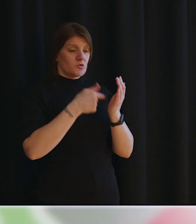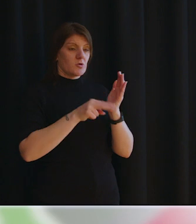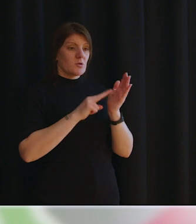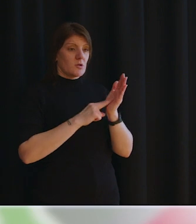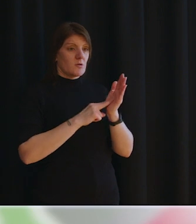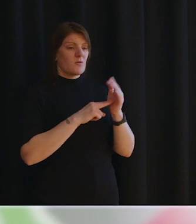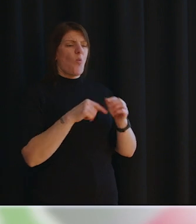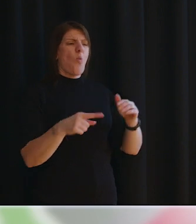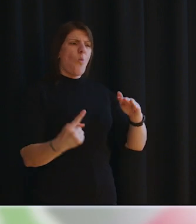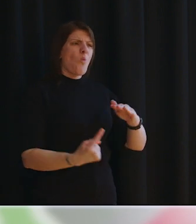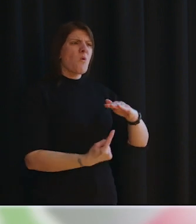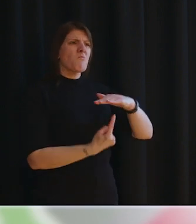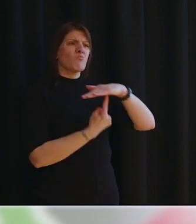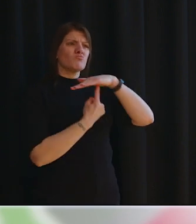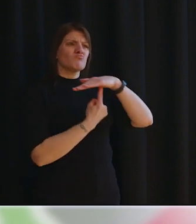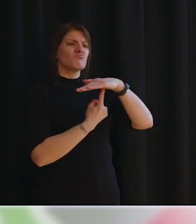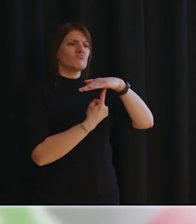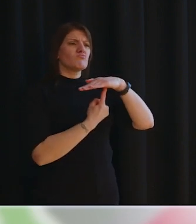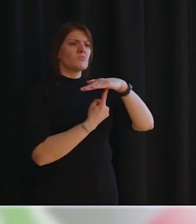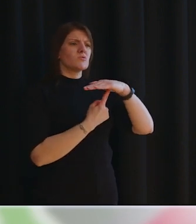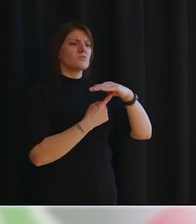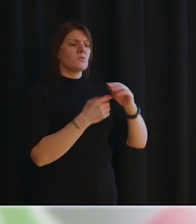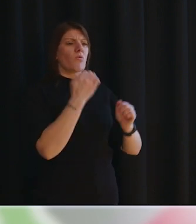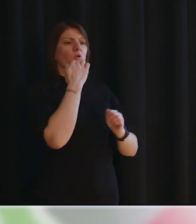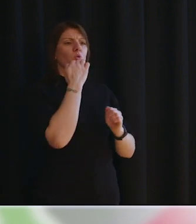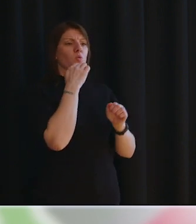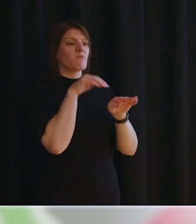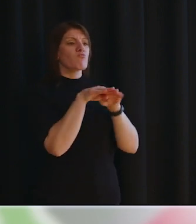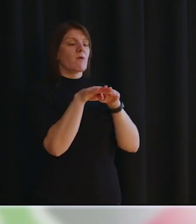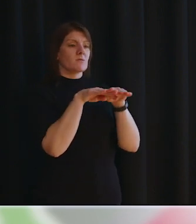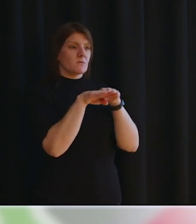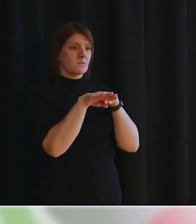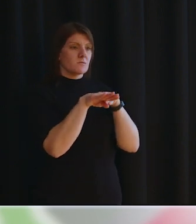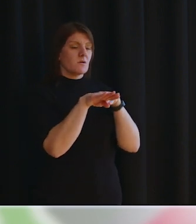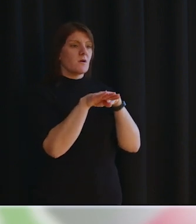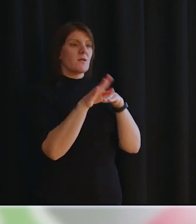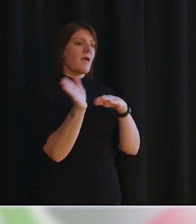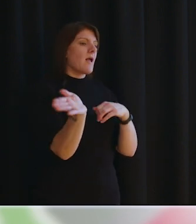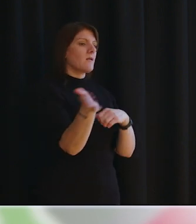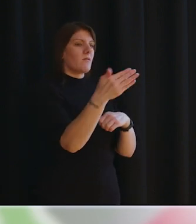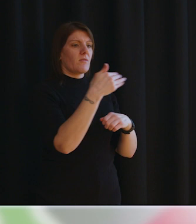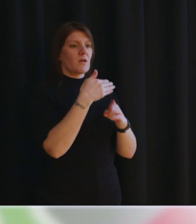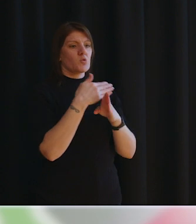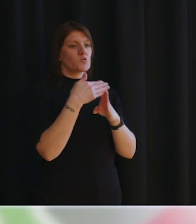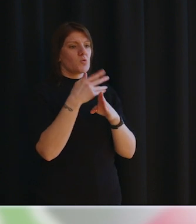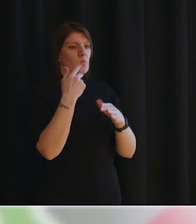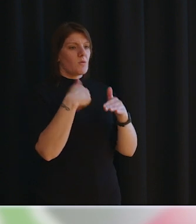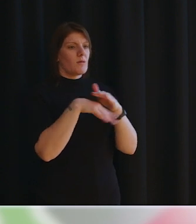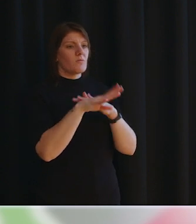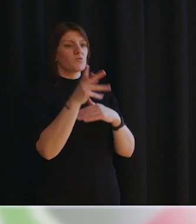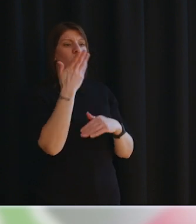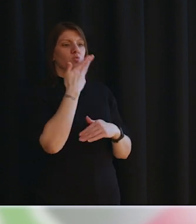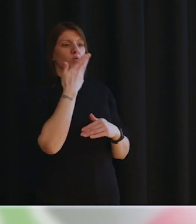of the code of practice and of anything you do within a school as a SENCo.